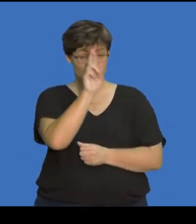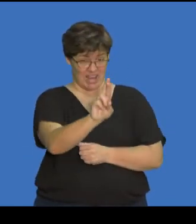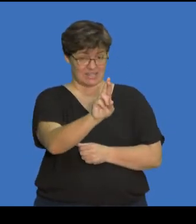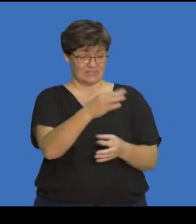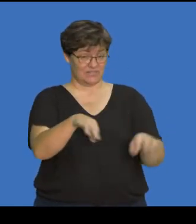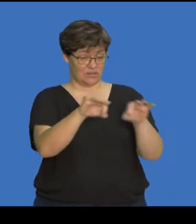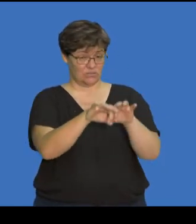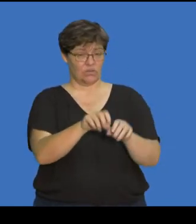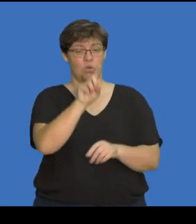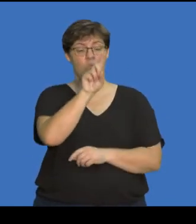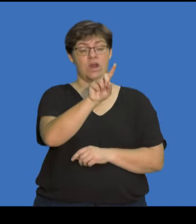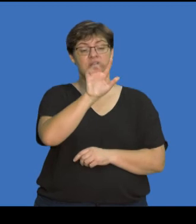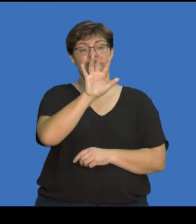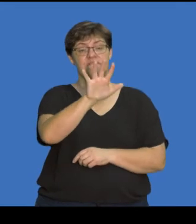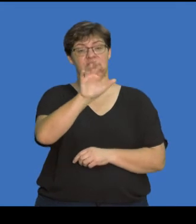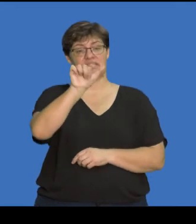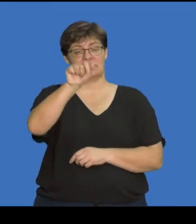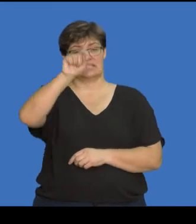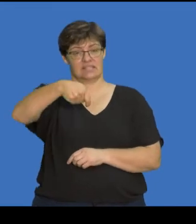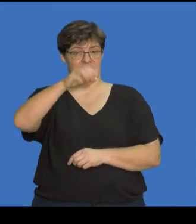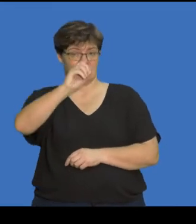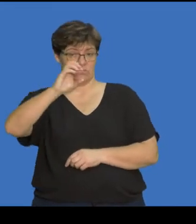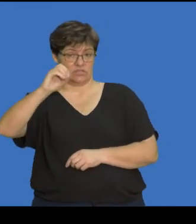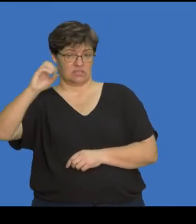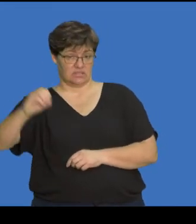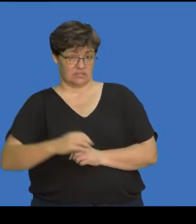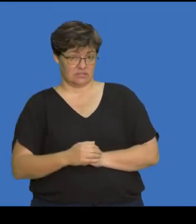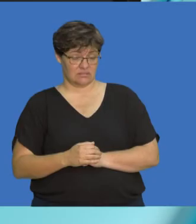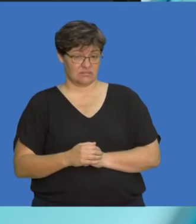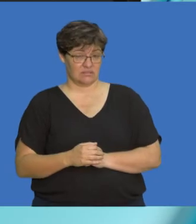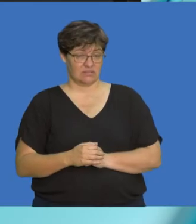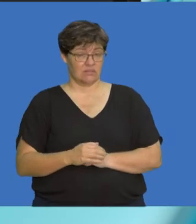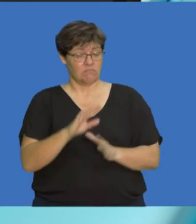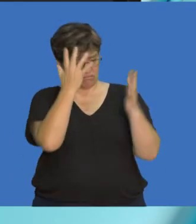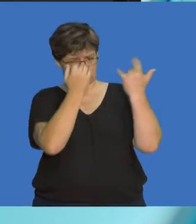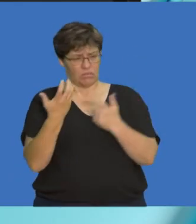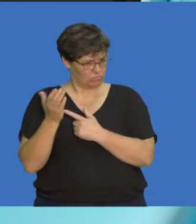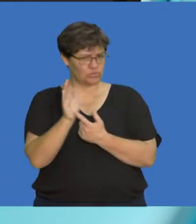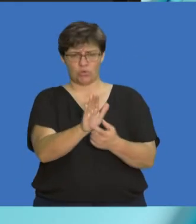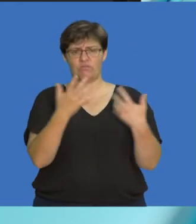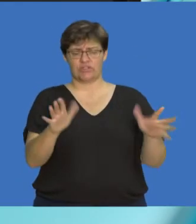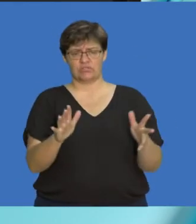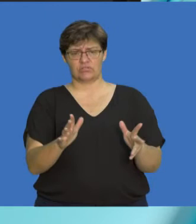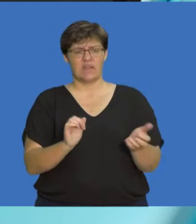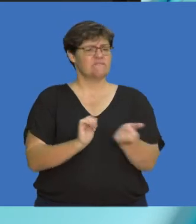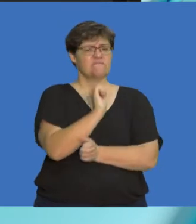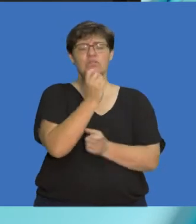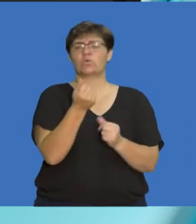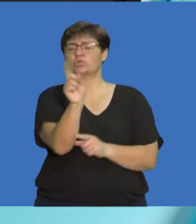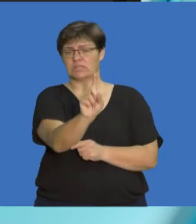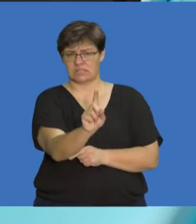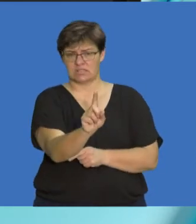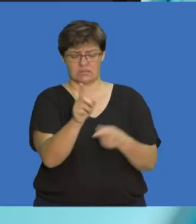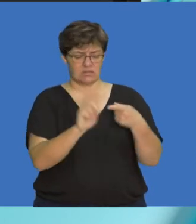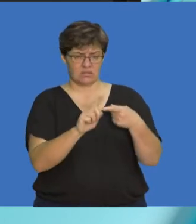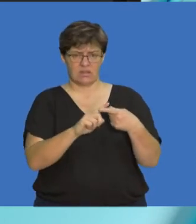is 156,000. Clear? I worked it out. I showed you what the fixed costs were. It was your